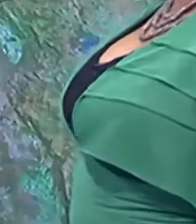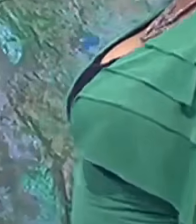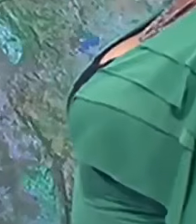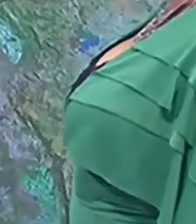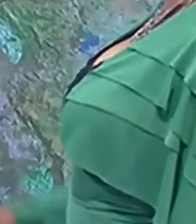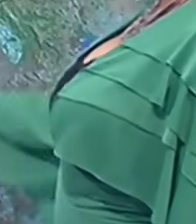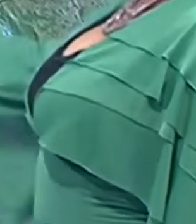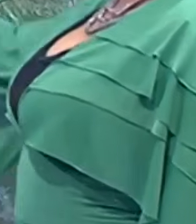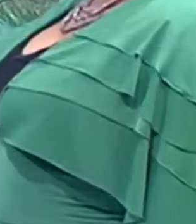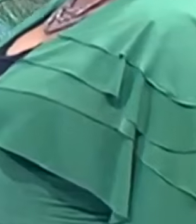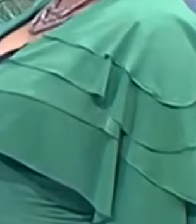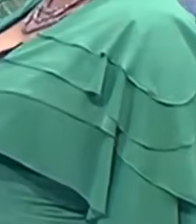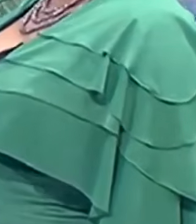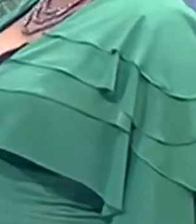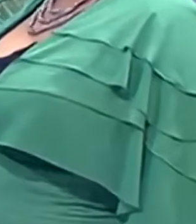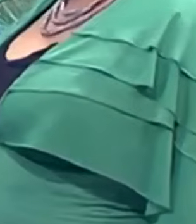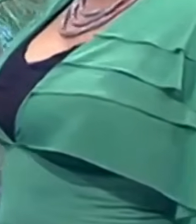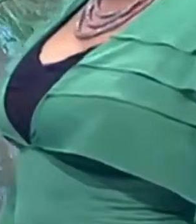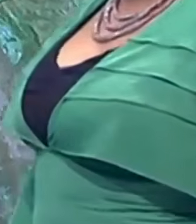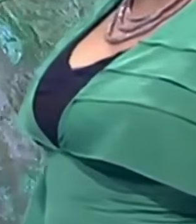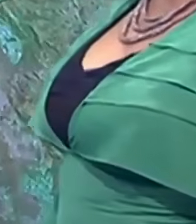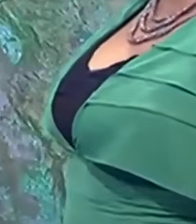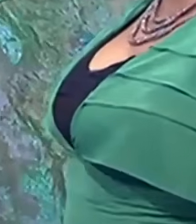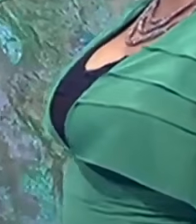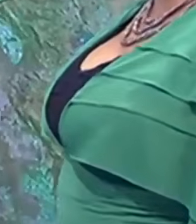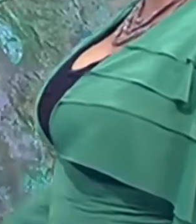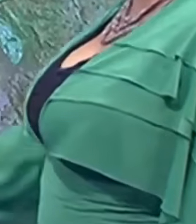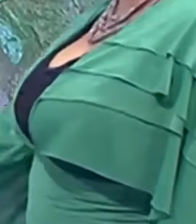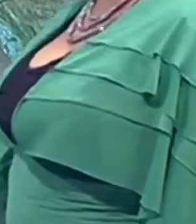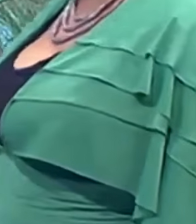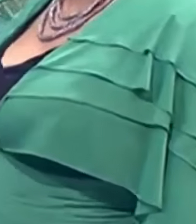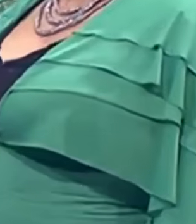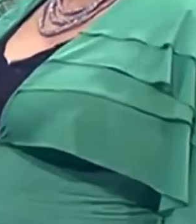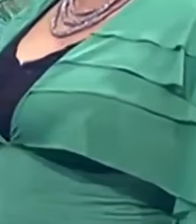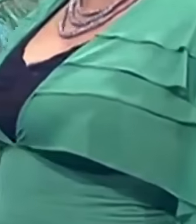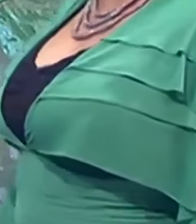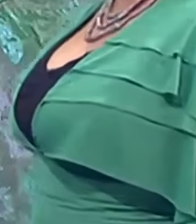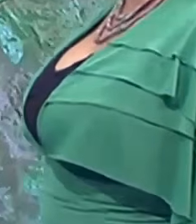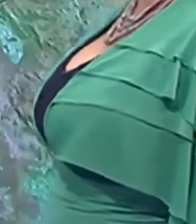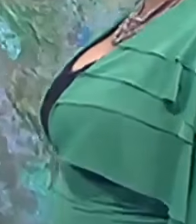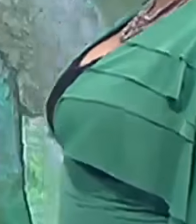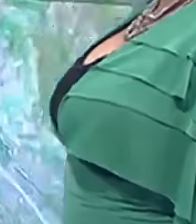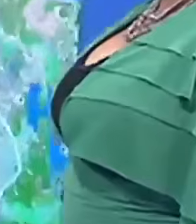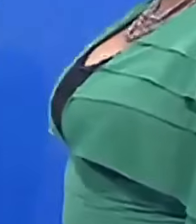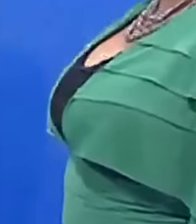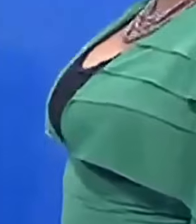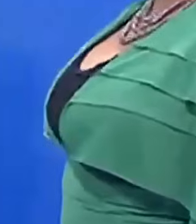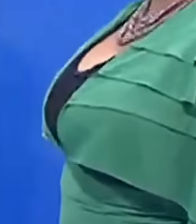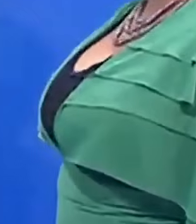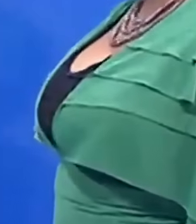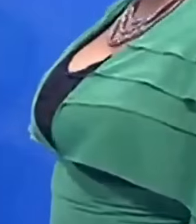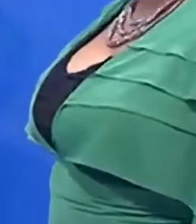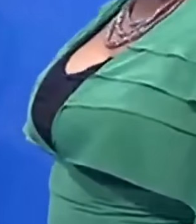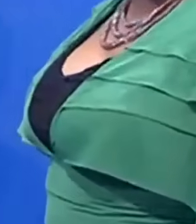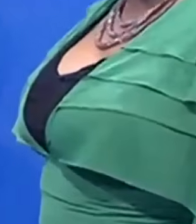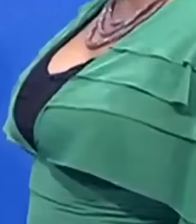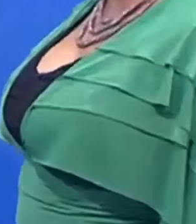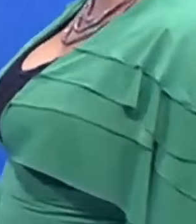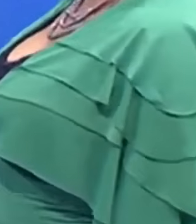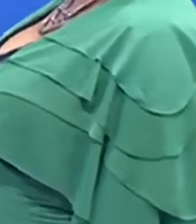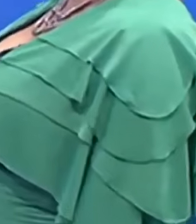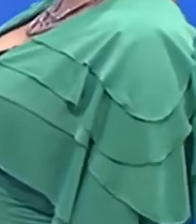ka tše 20 go lebelela jalo gona go la Bombela ka tše 20 nne le Emelo ka tše 20 go lebelela go provinceng ya